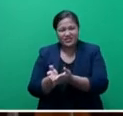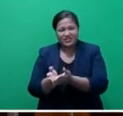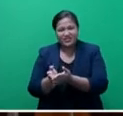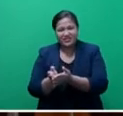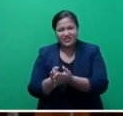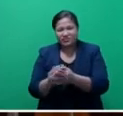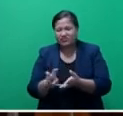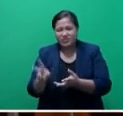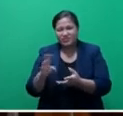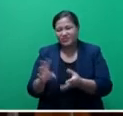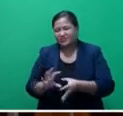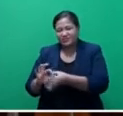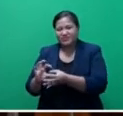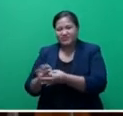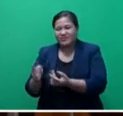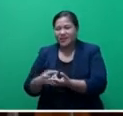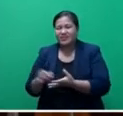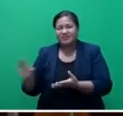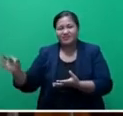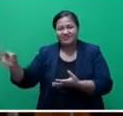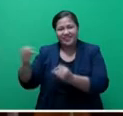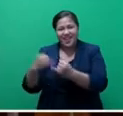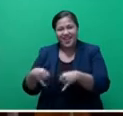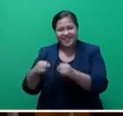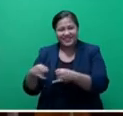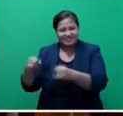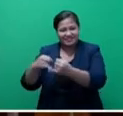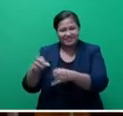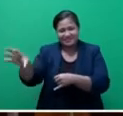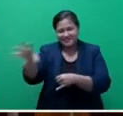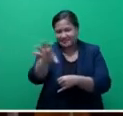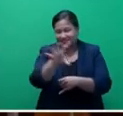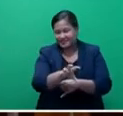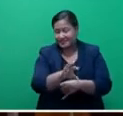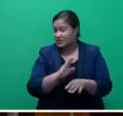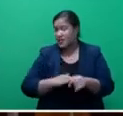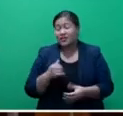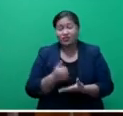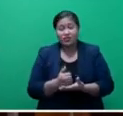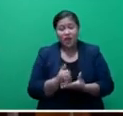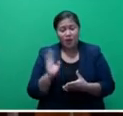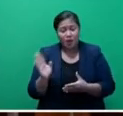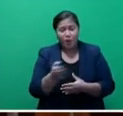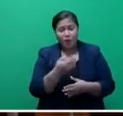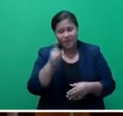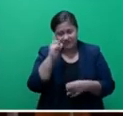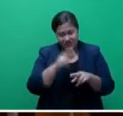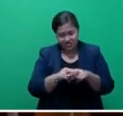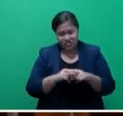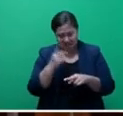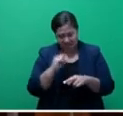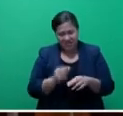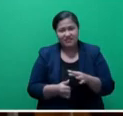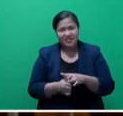outer islands to the main ports and towns and cities. So ensuring that every Fijian has reasonable access